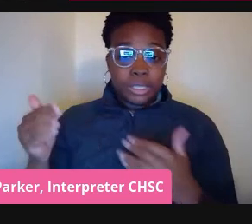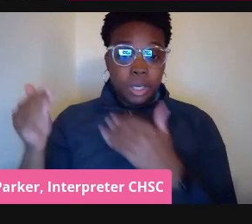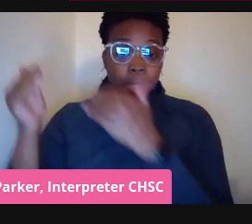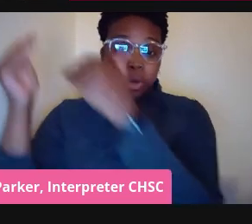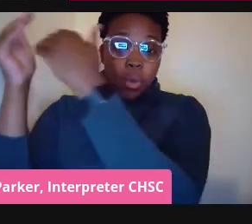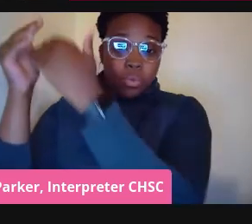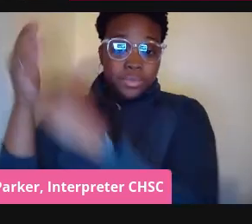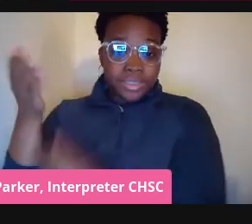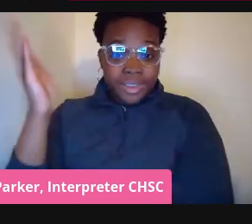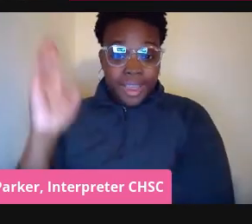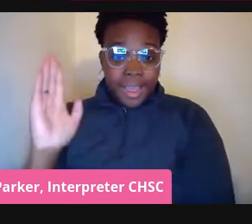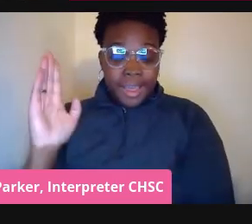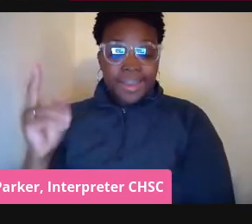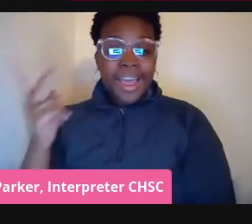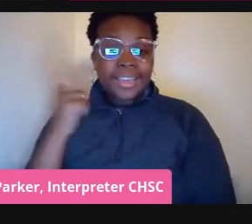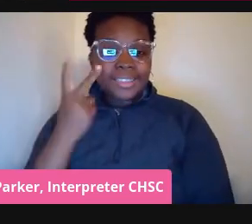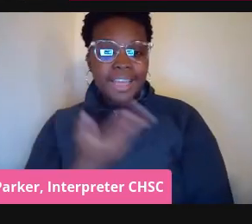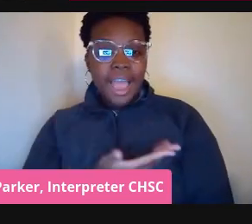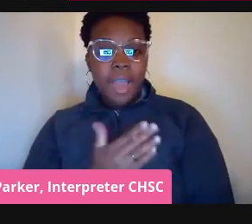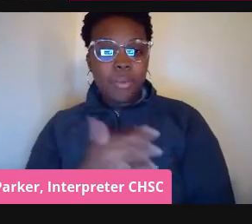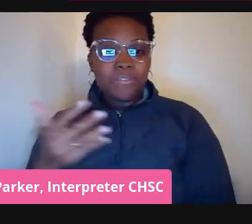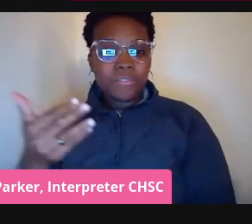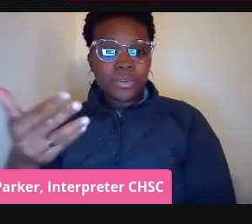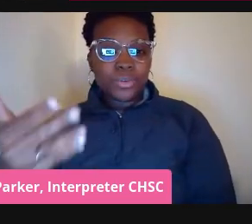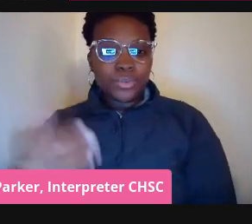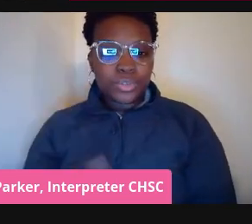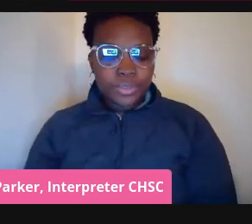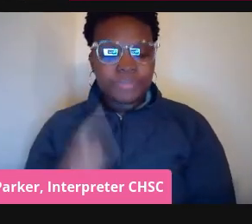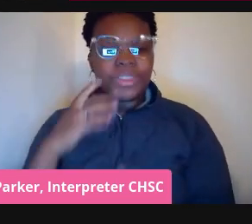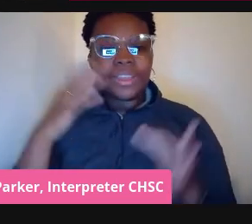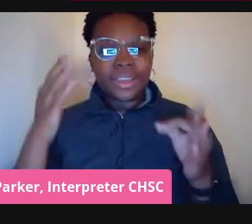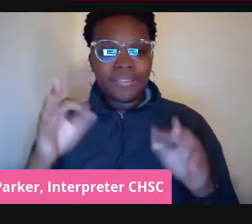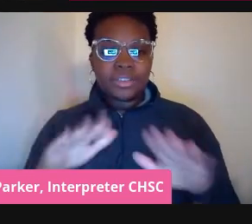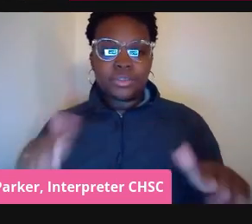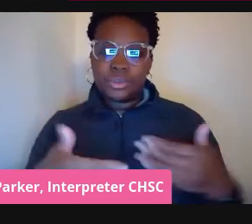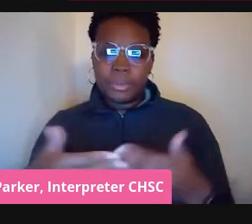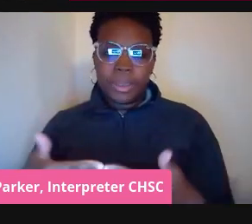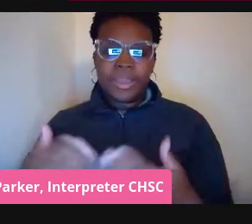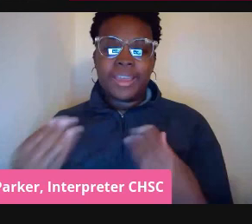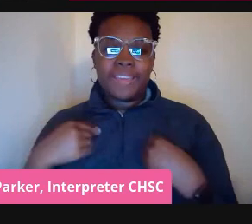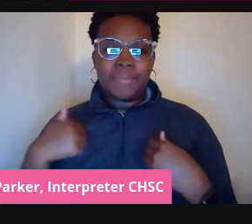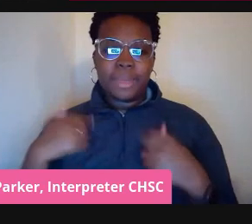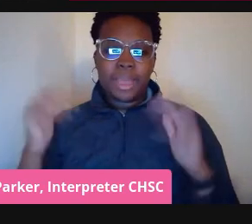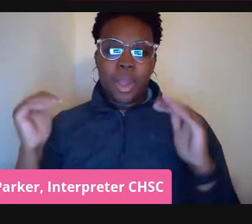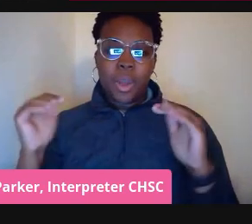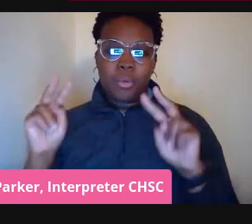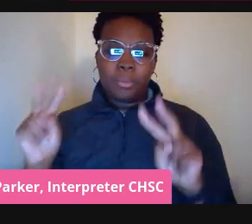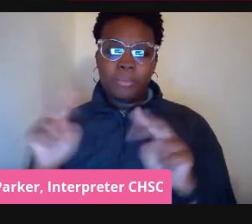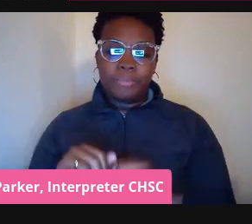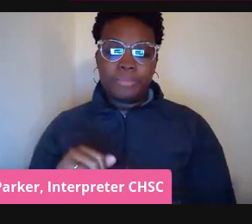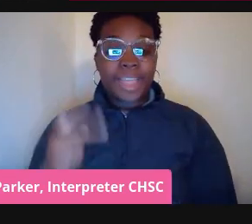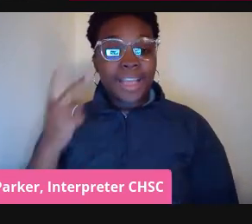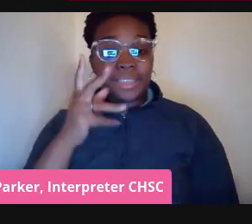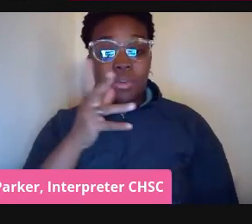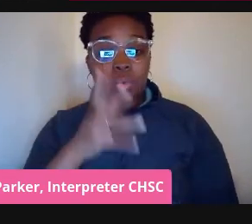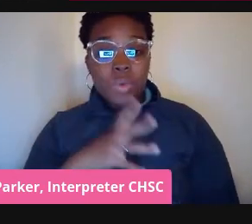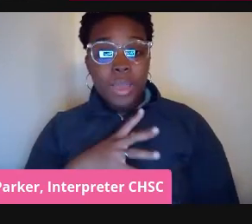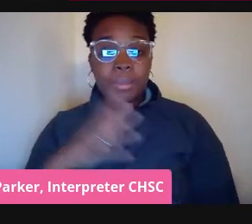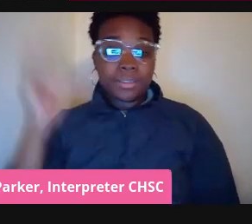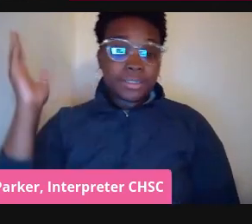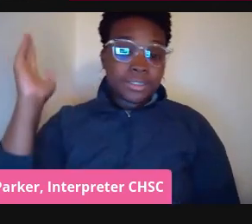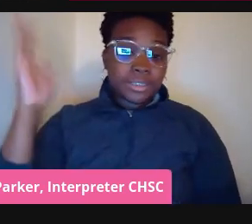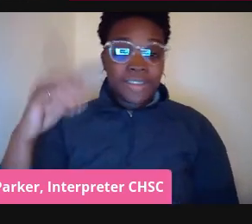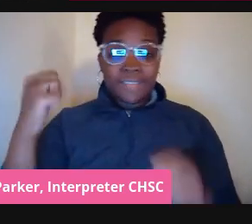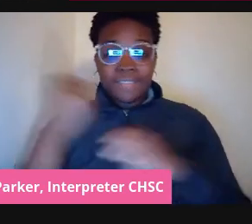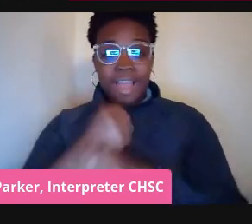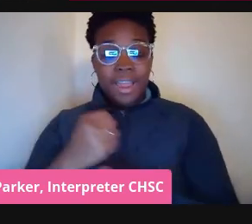future. So definitely, you know, children and babies give me hope. When I see women speaking out and fighting for what they believe